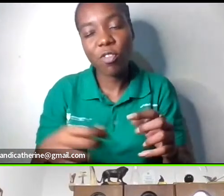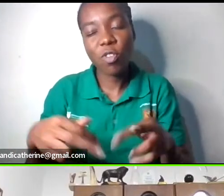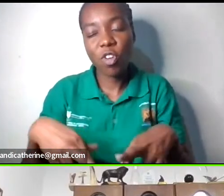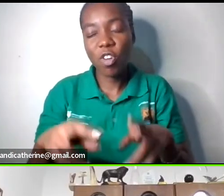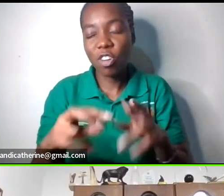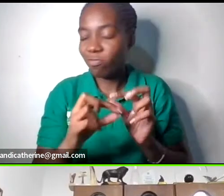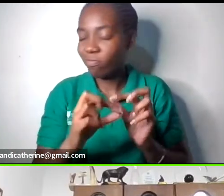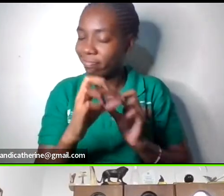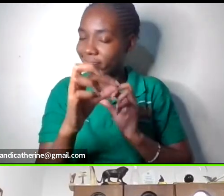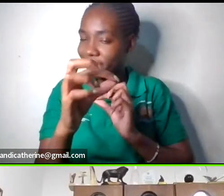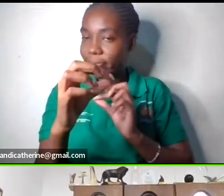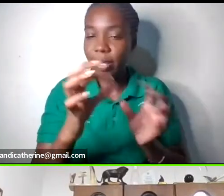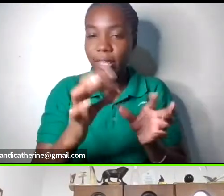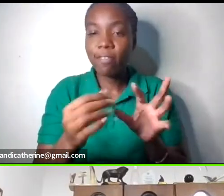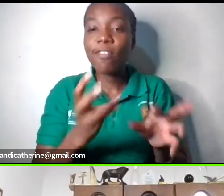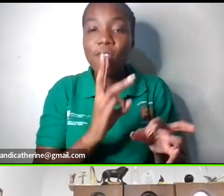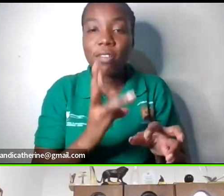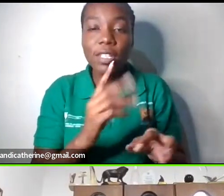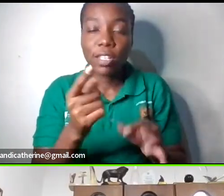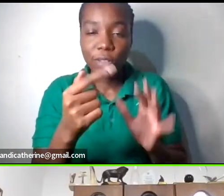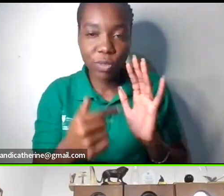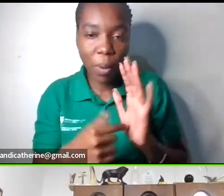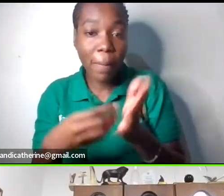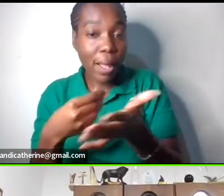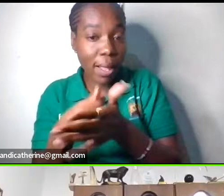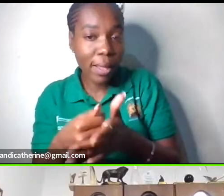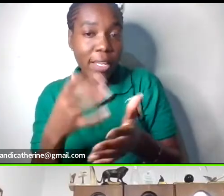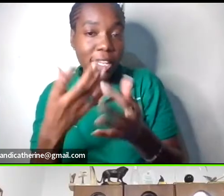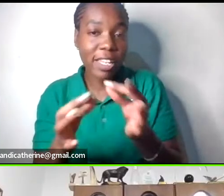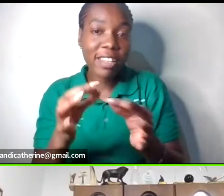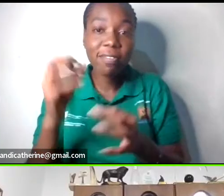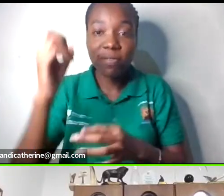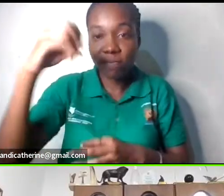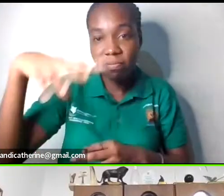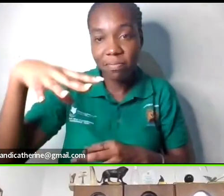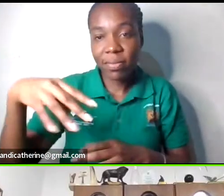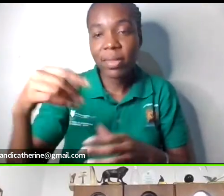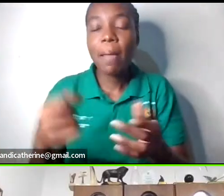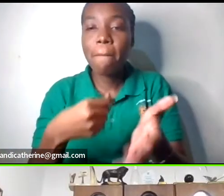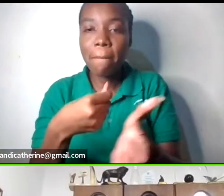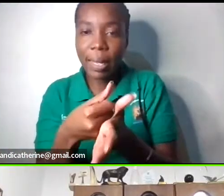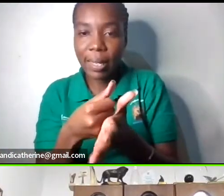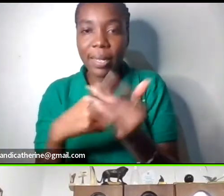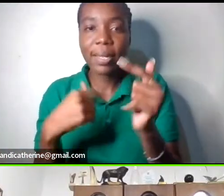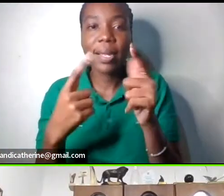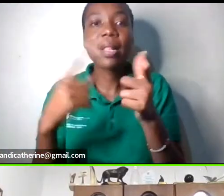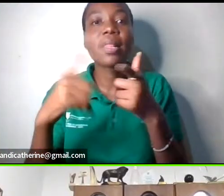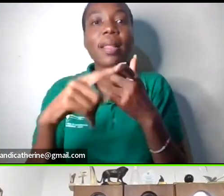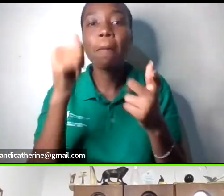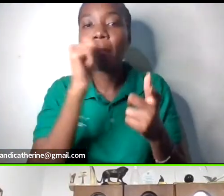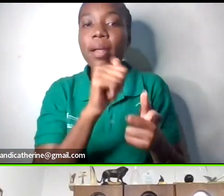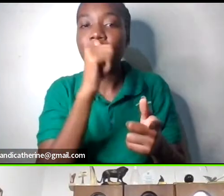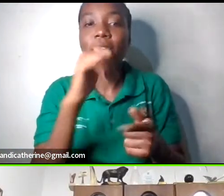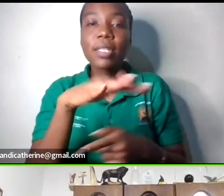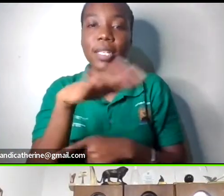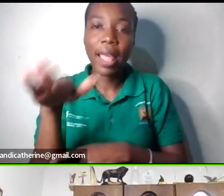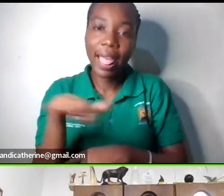buying it. If it is electricity, you're buying it. And the private sector